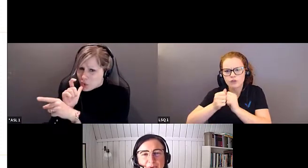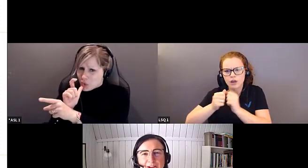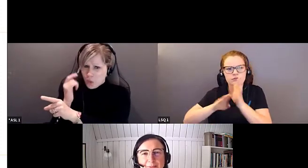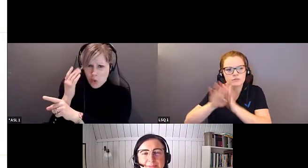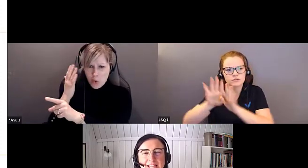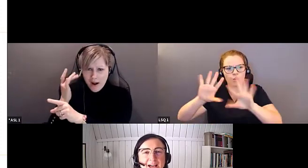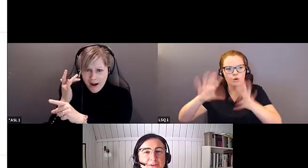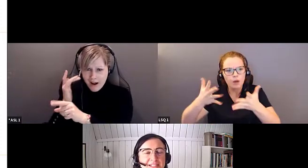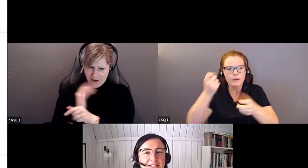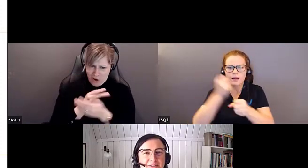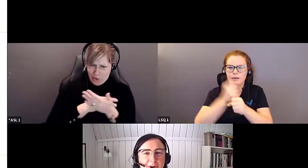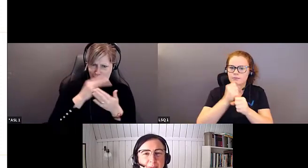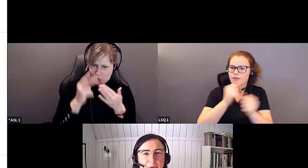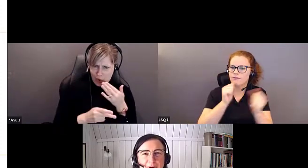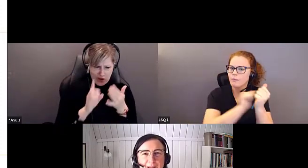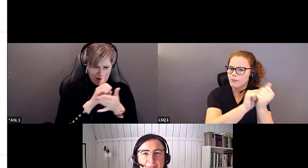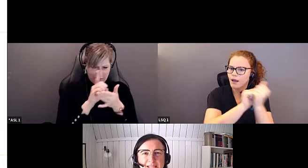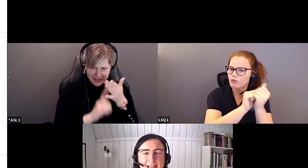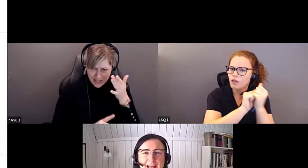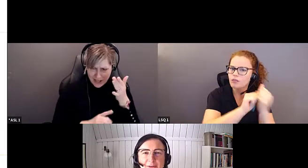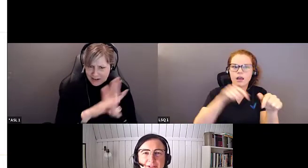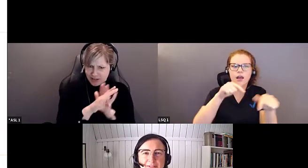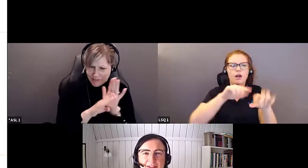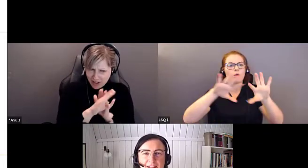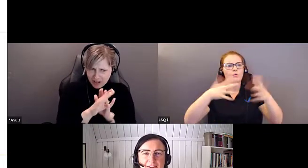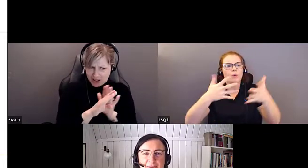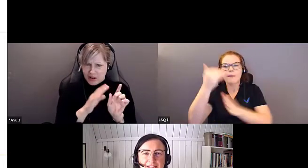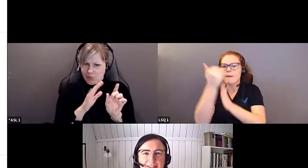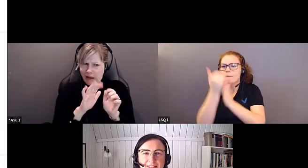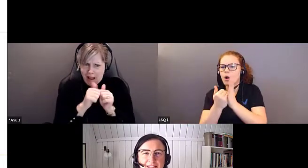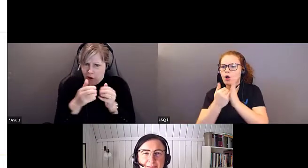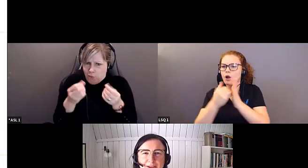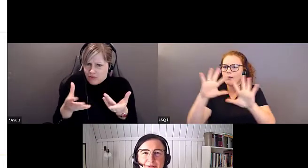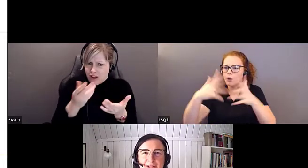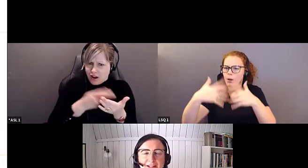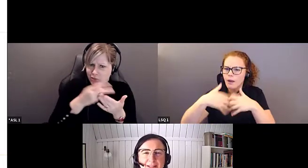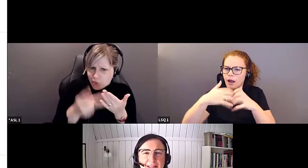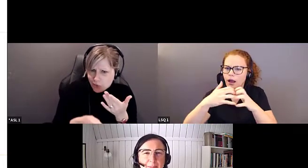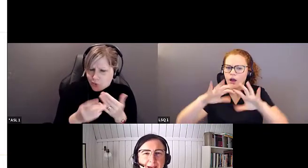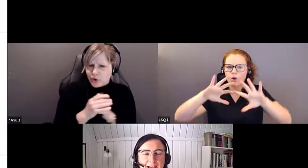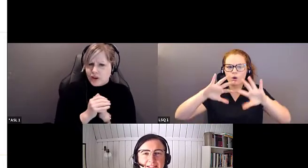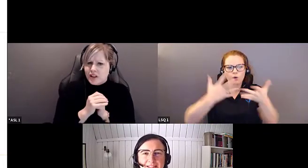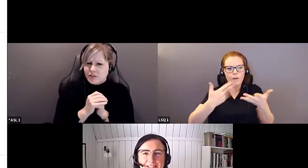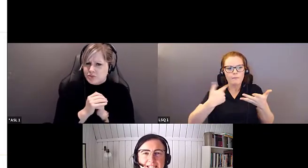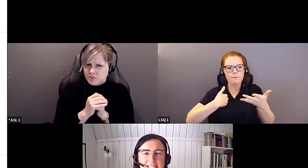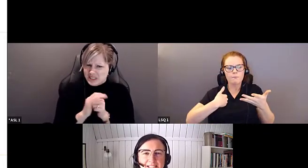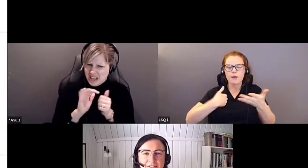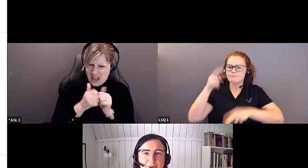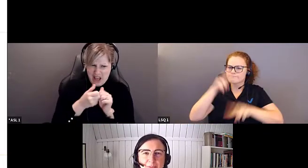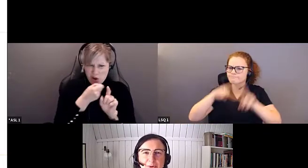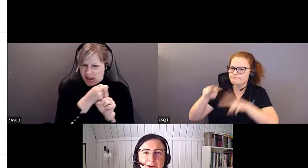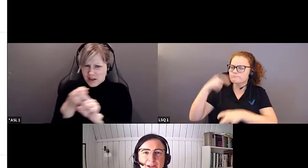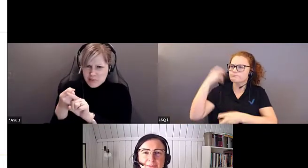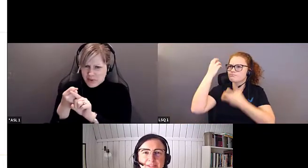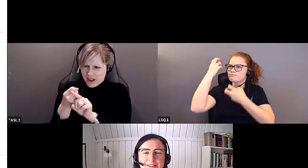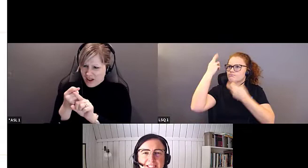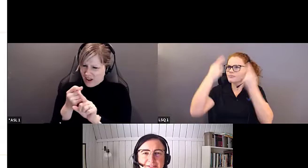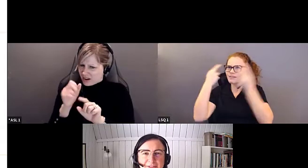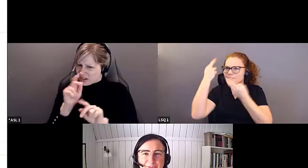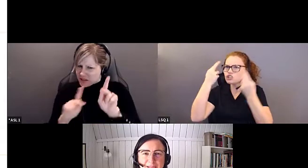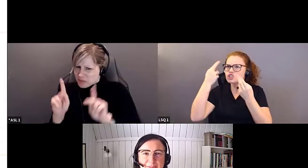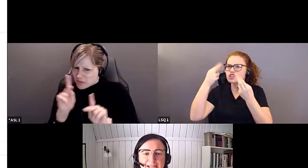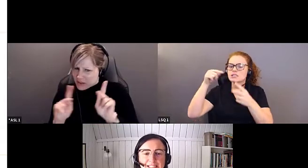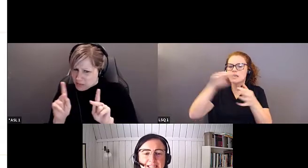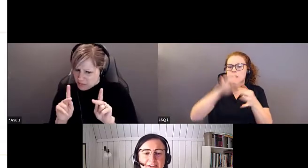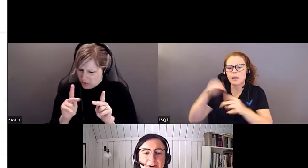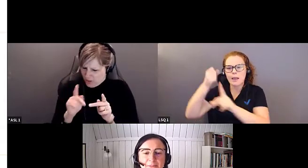our programs, how we deliver our programs, how we evaluate and think about impact and success of our programs, the